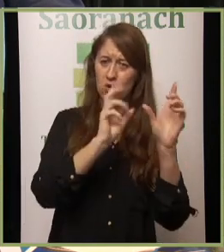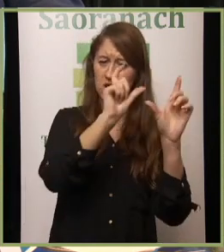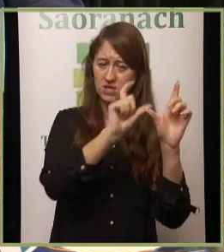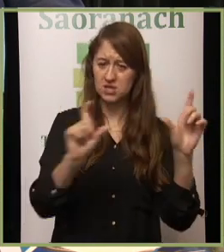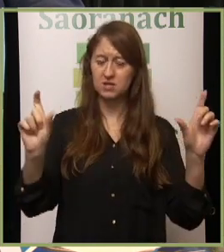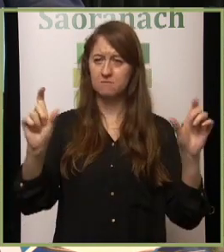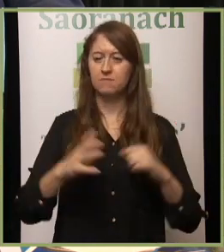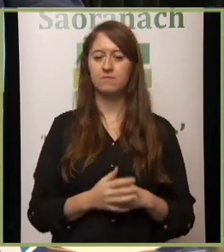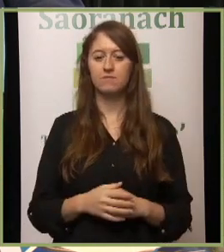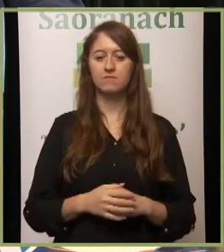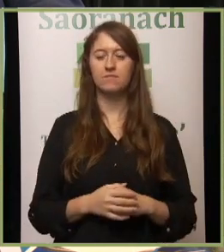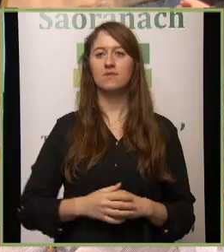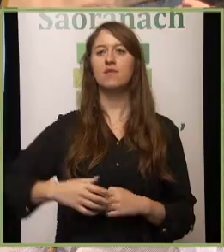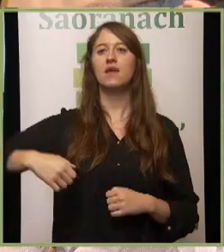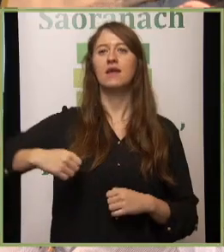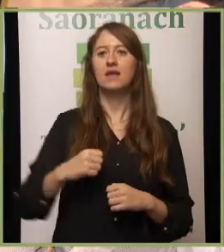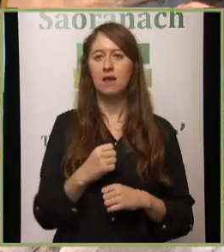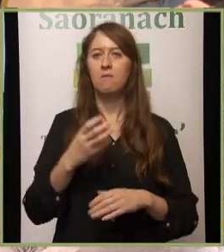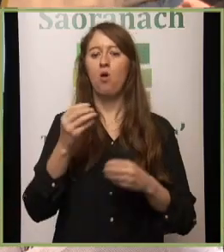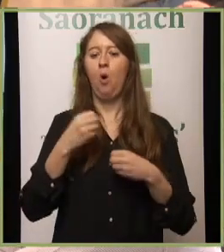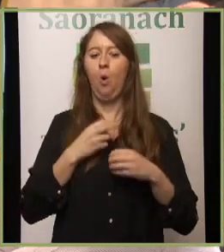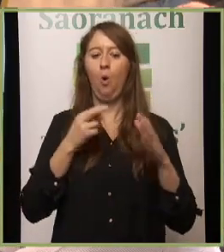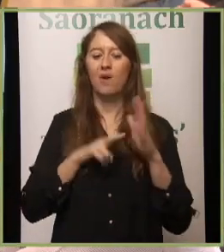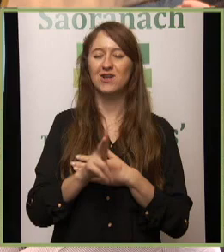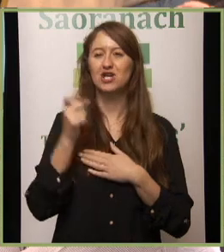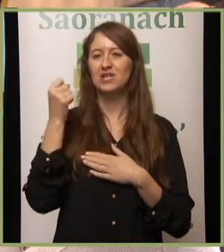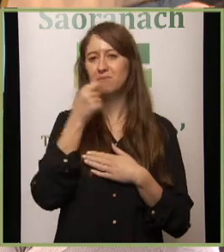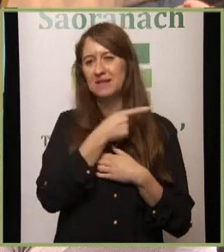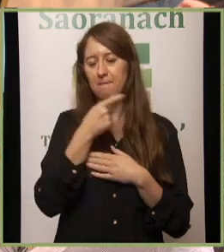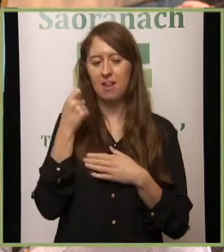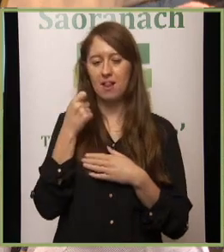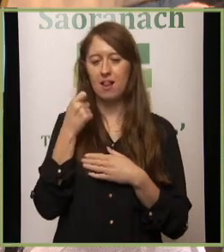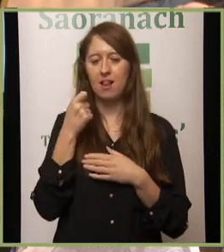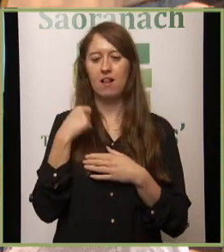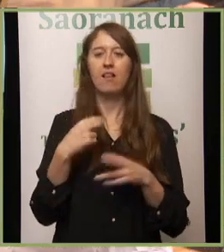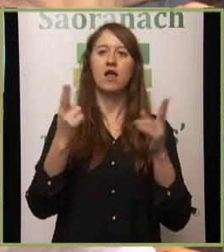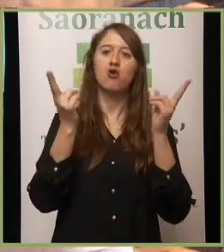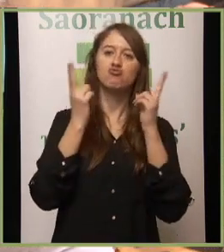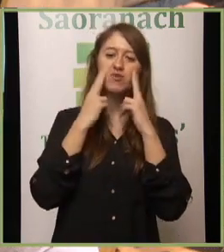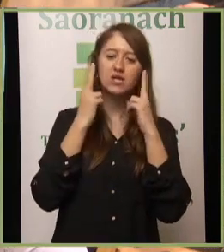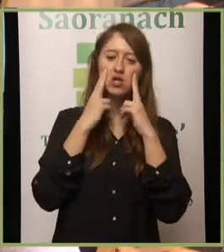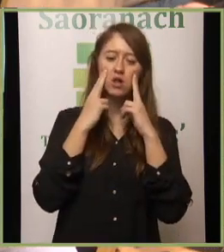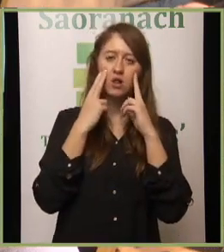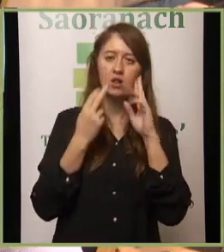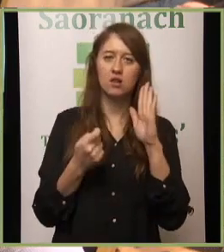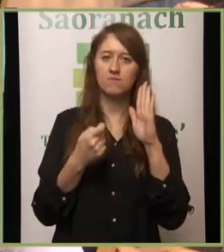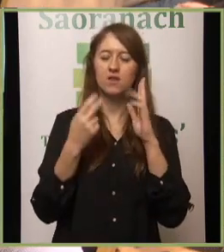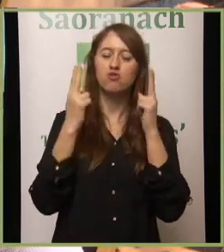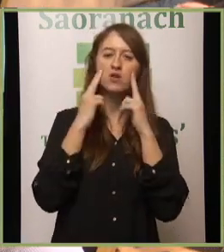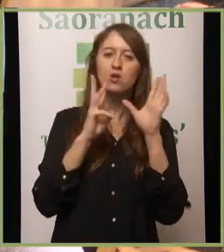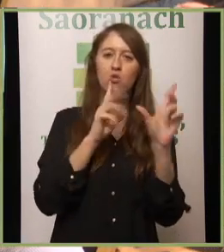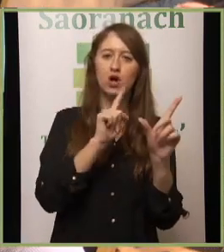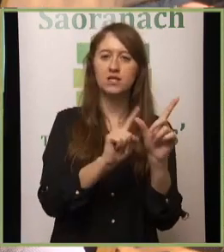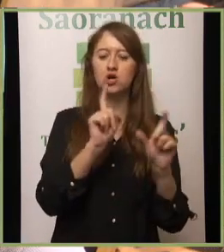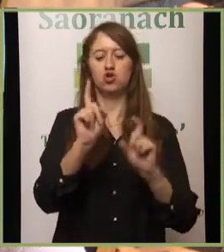Keep the ownership simple. The original addition that it should stay in state